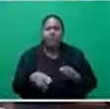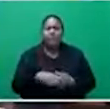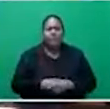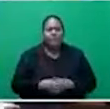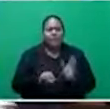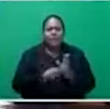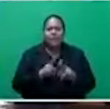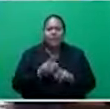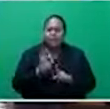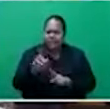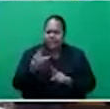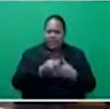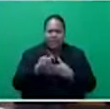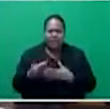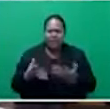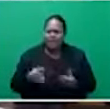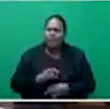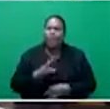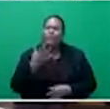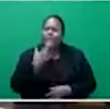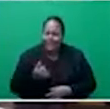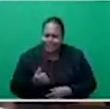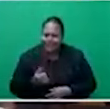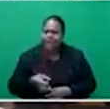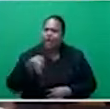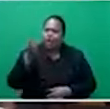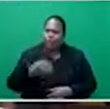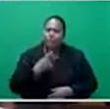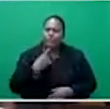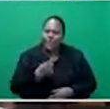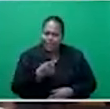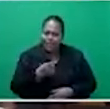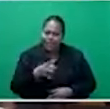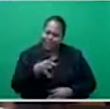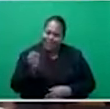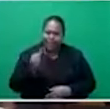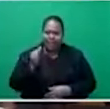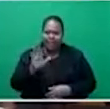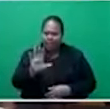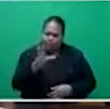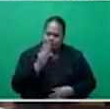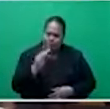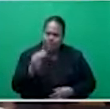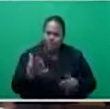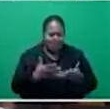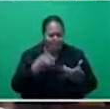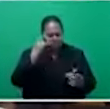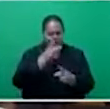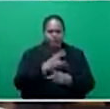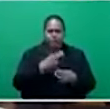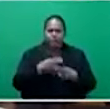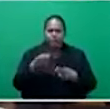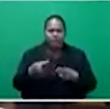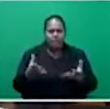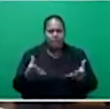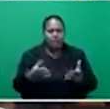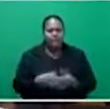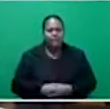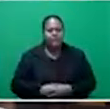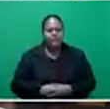going to do it, he's got too much of an ego, as he seems to have intentionally misled Parliament and confused the farmers and other stakeholders in desperation for political